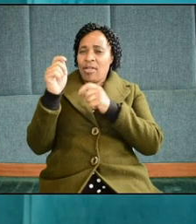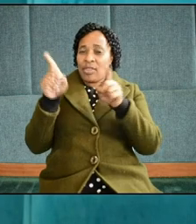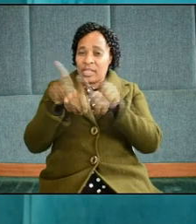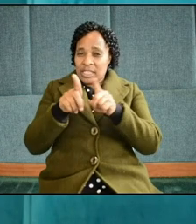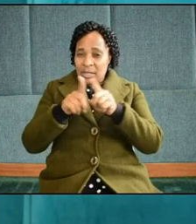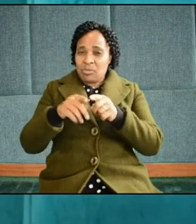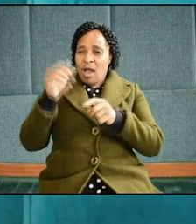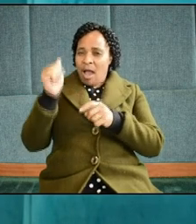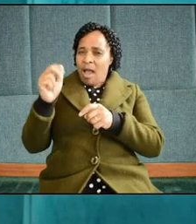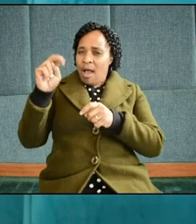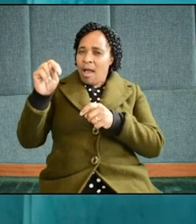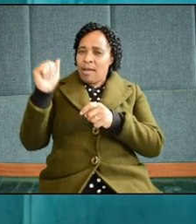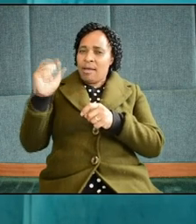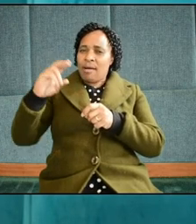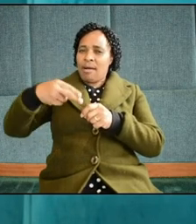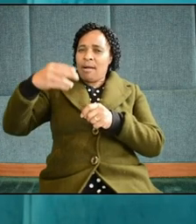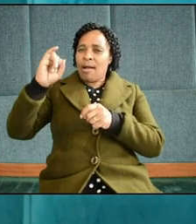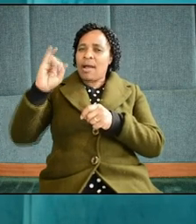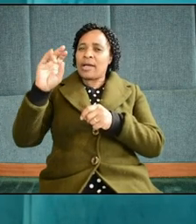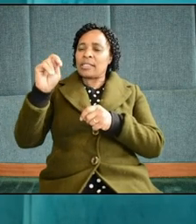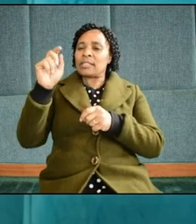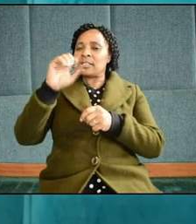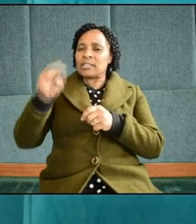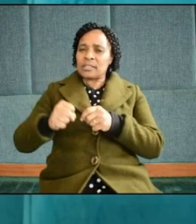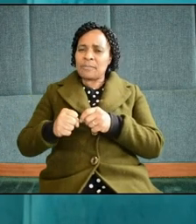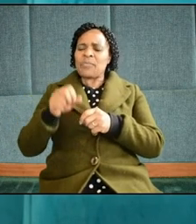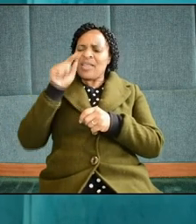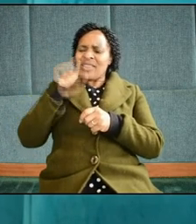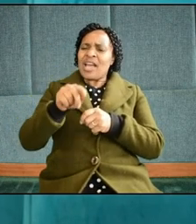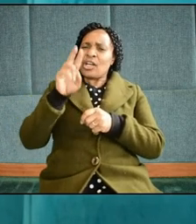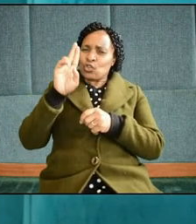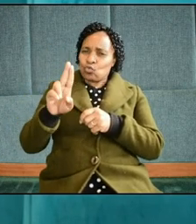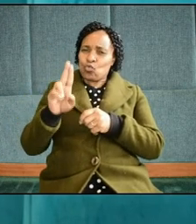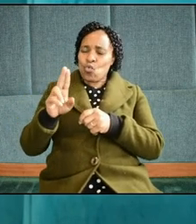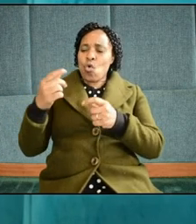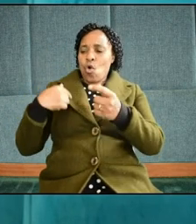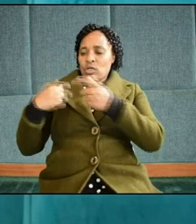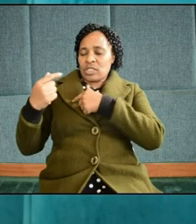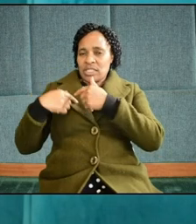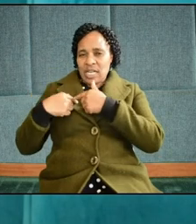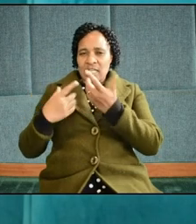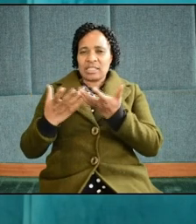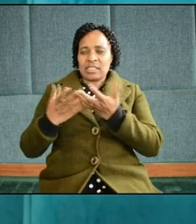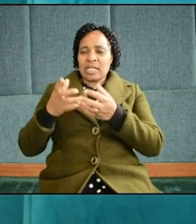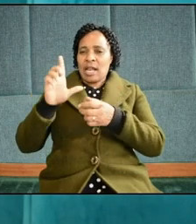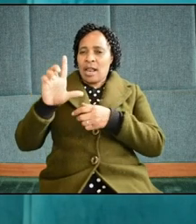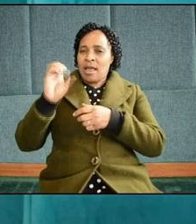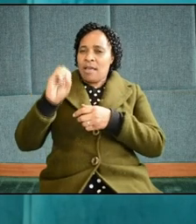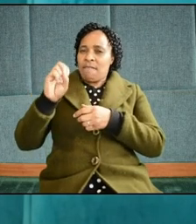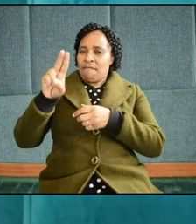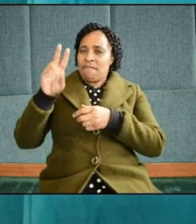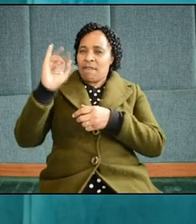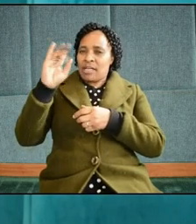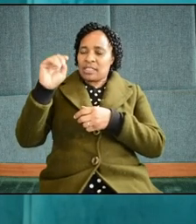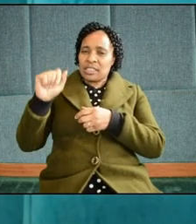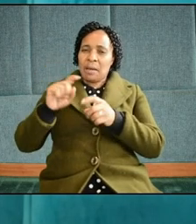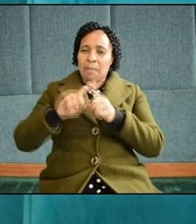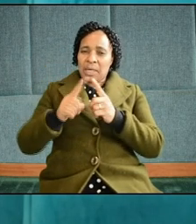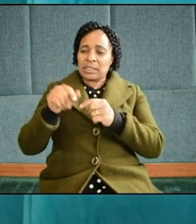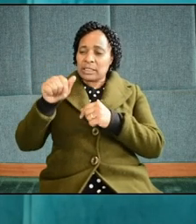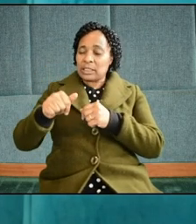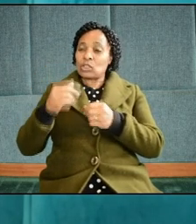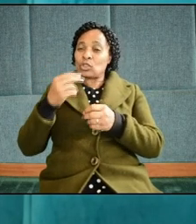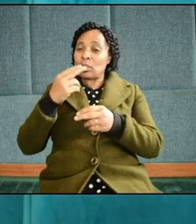the Anakites. Like the Anakites, they too were considered Rephites, but the Moabites called them